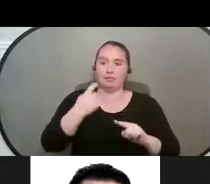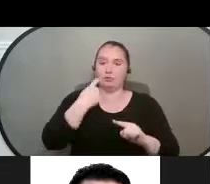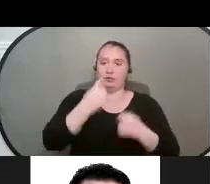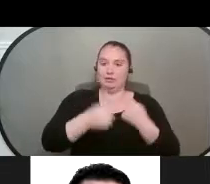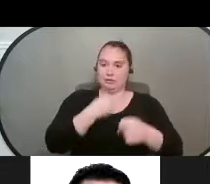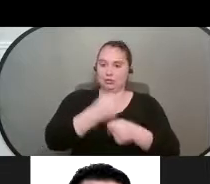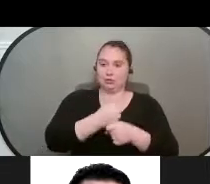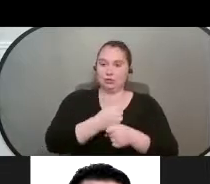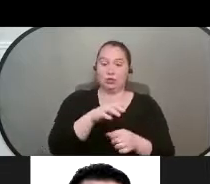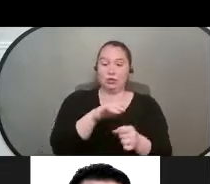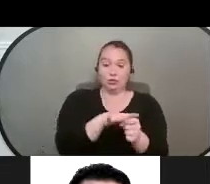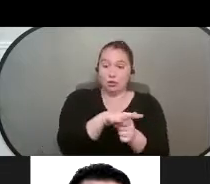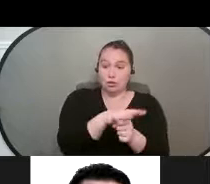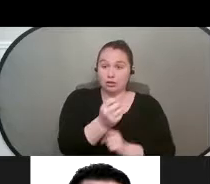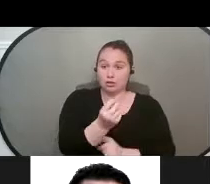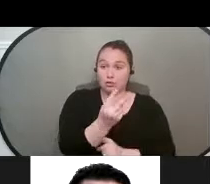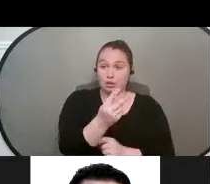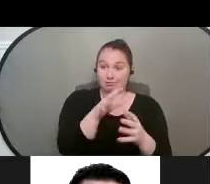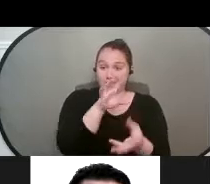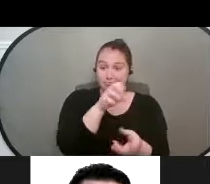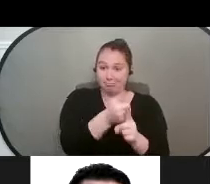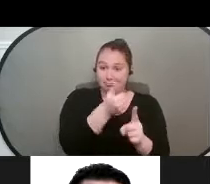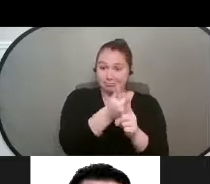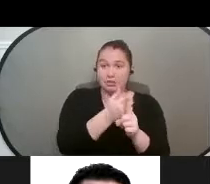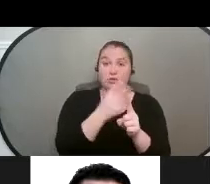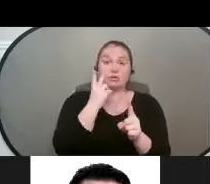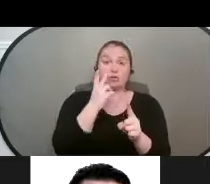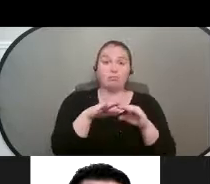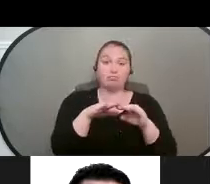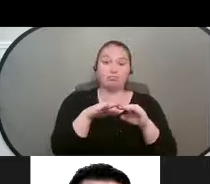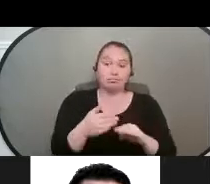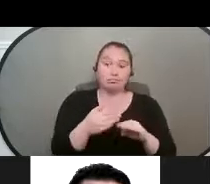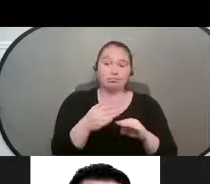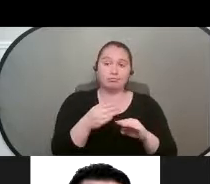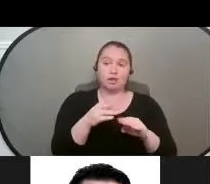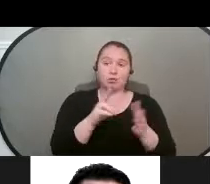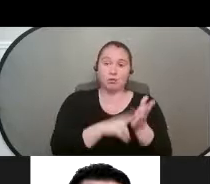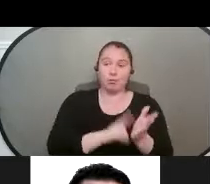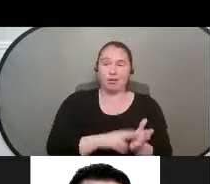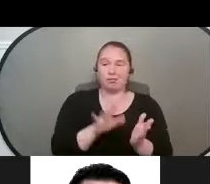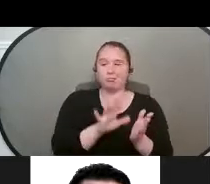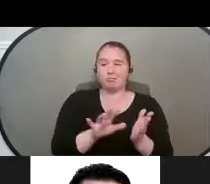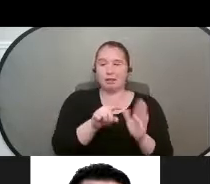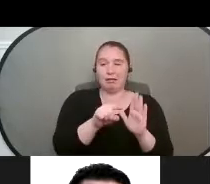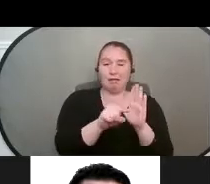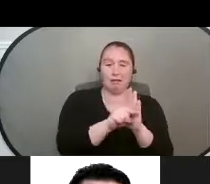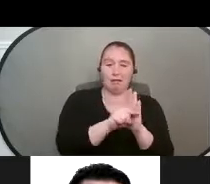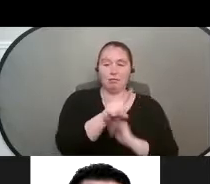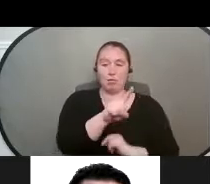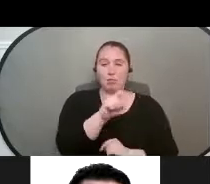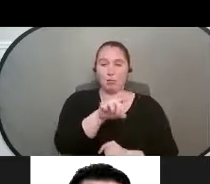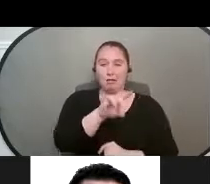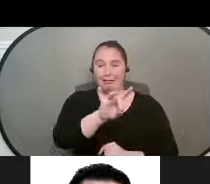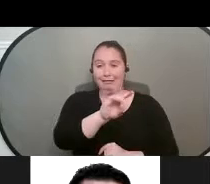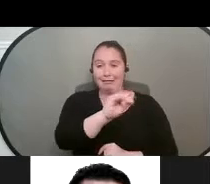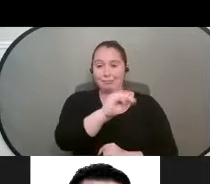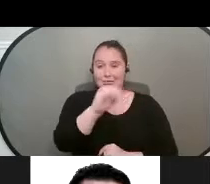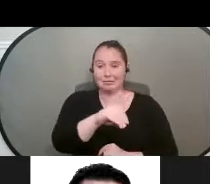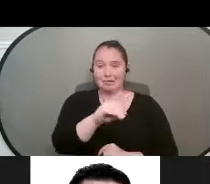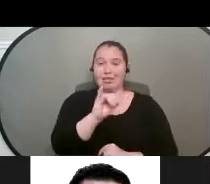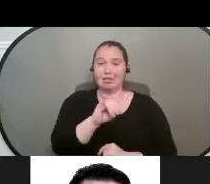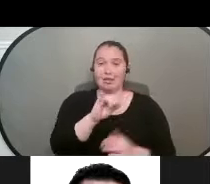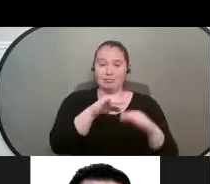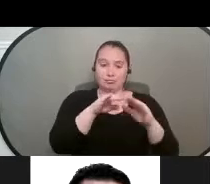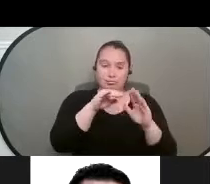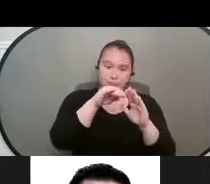12 as a whole did see a decline in enrollment of about negative 1.8%, which was a decline of